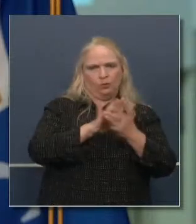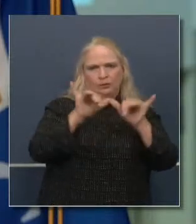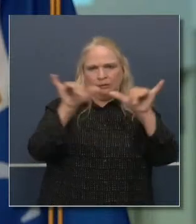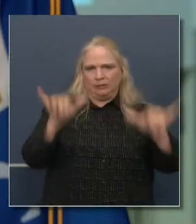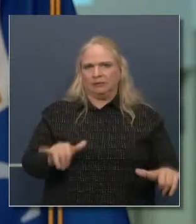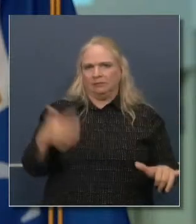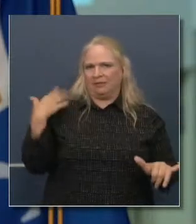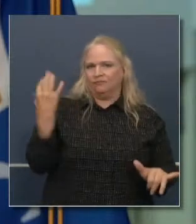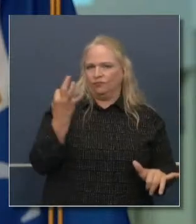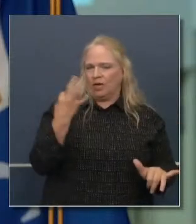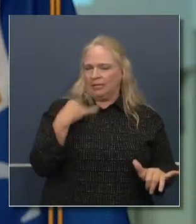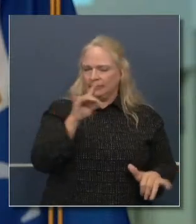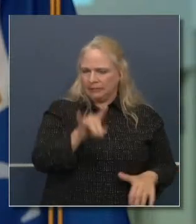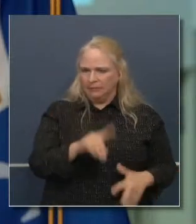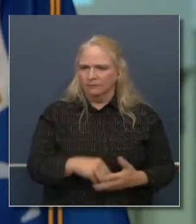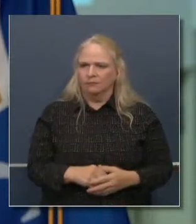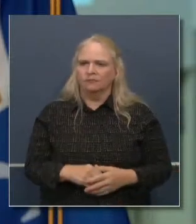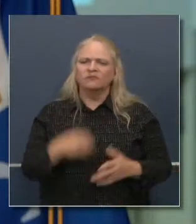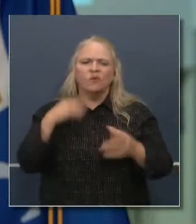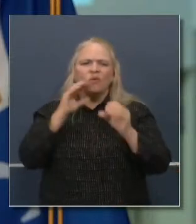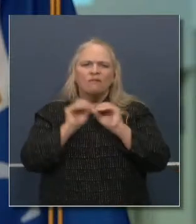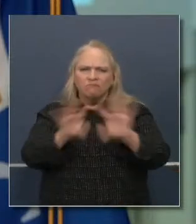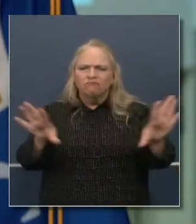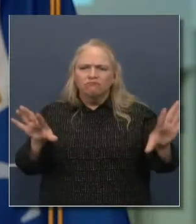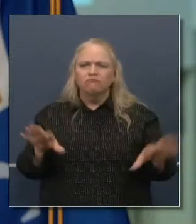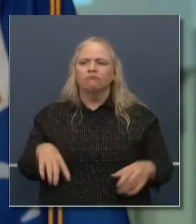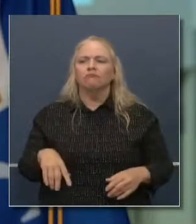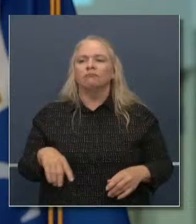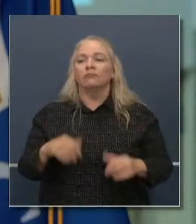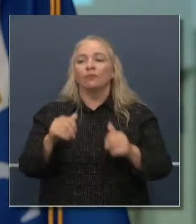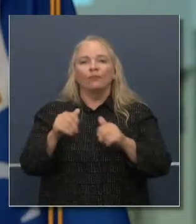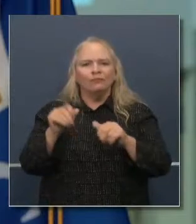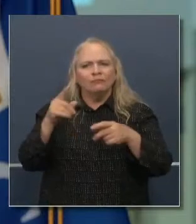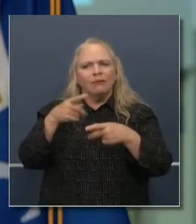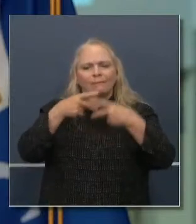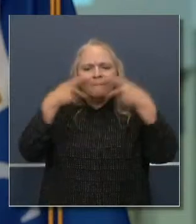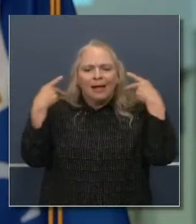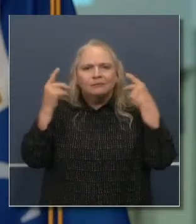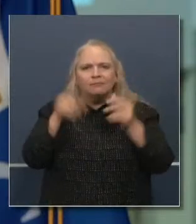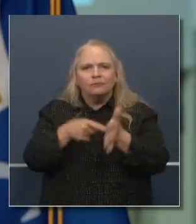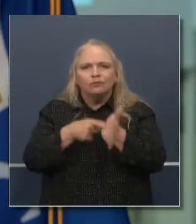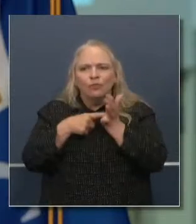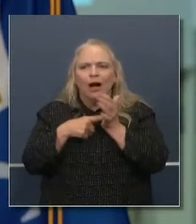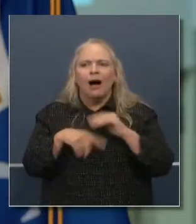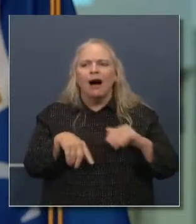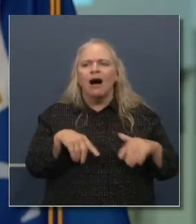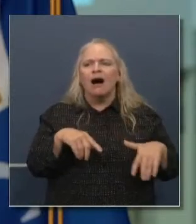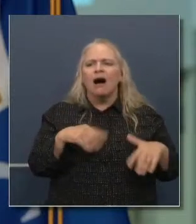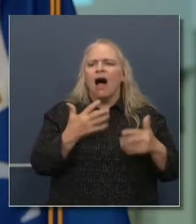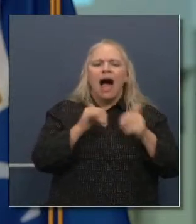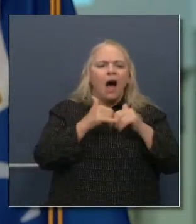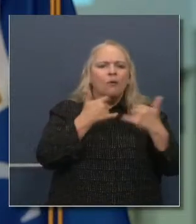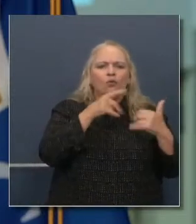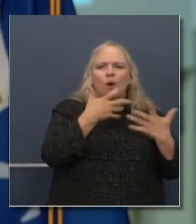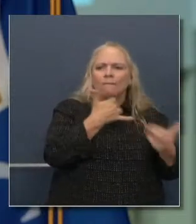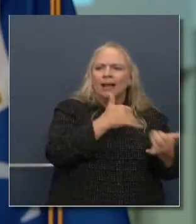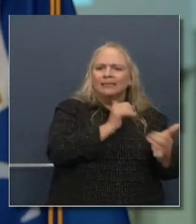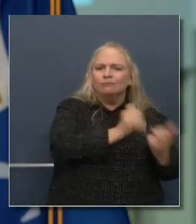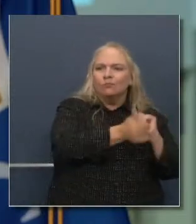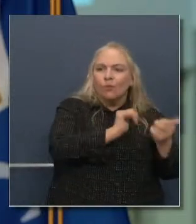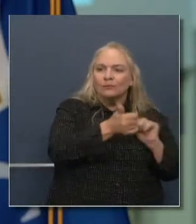and today around masks, around contact sports, around choir,